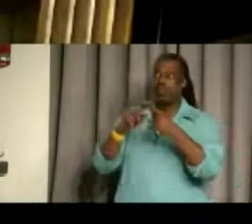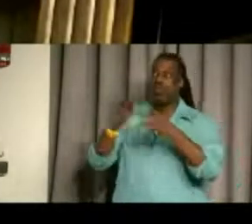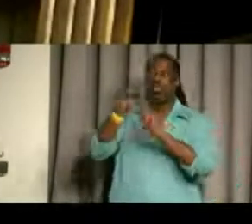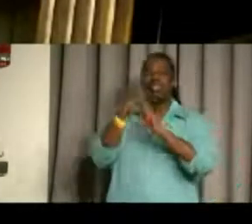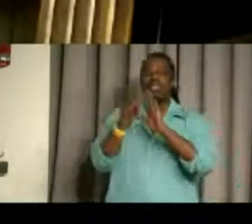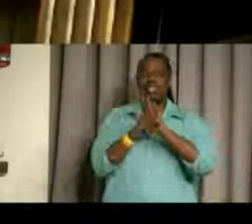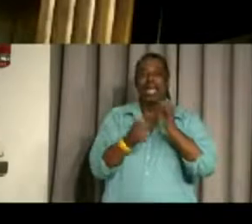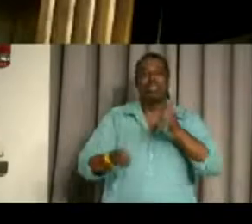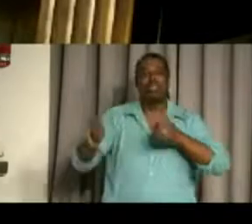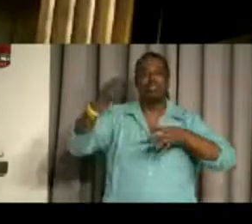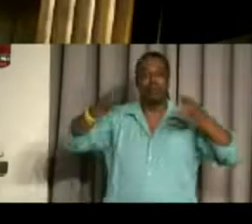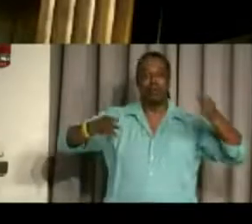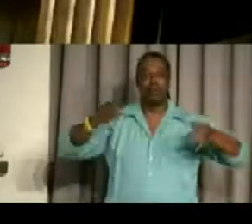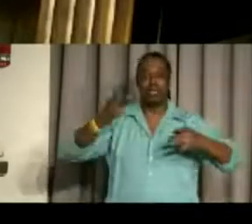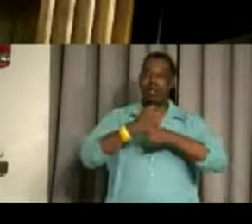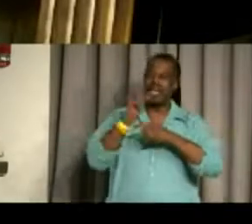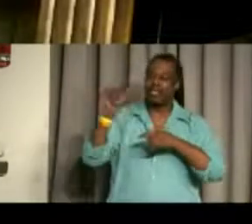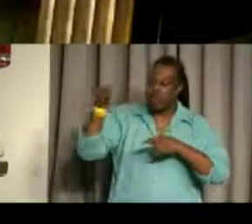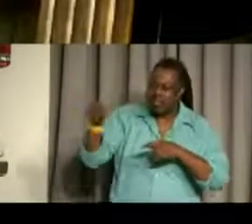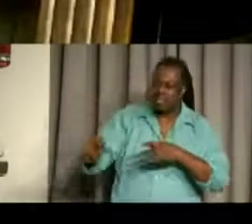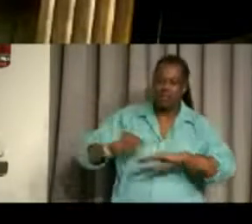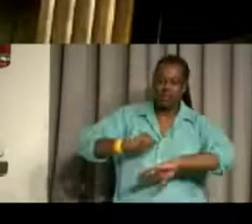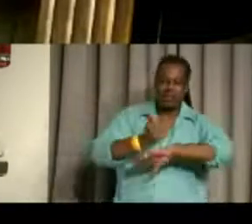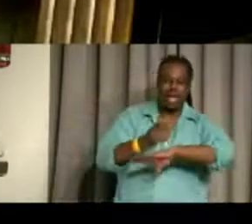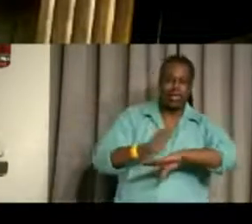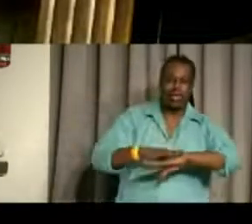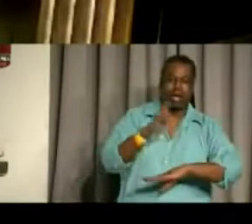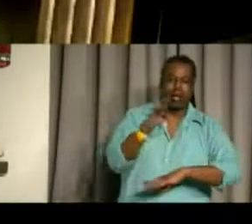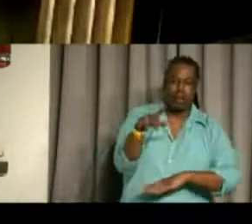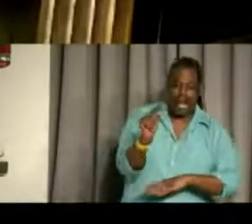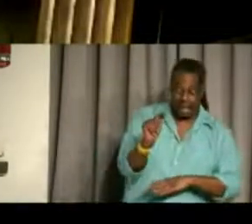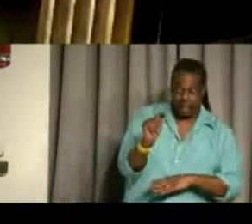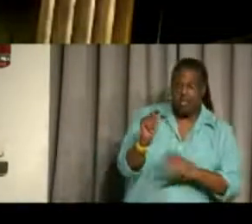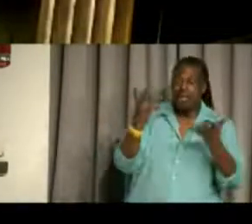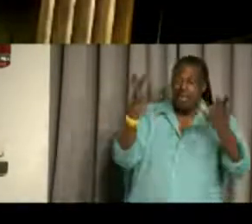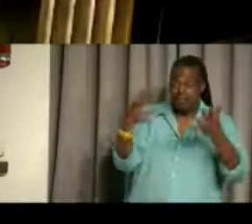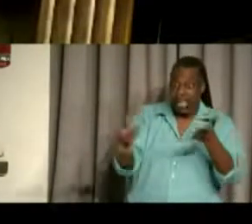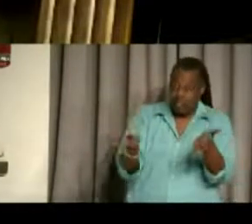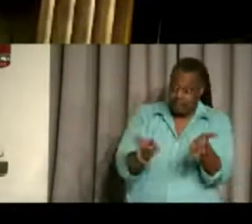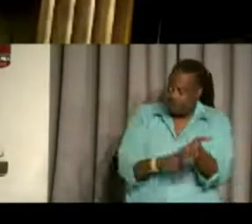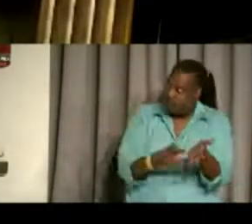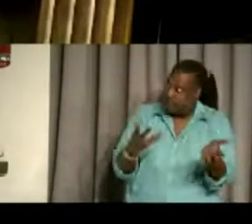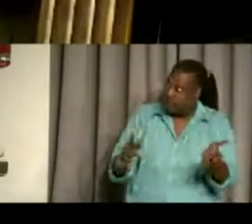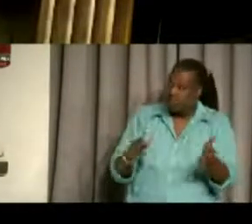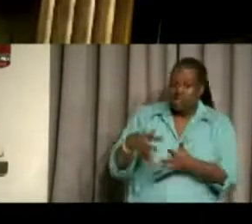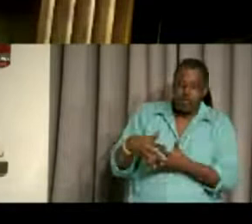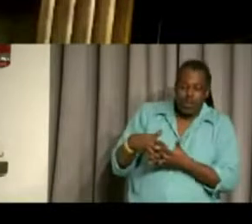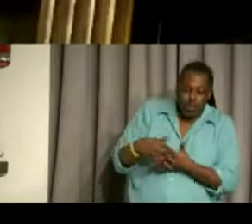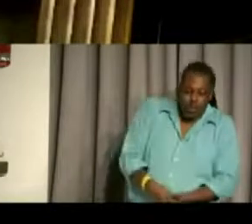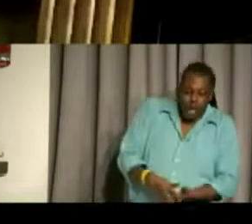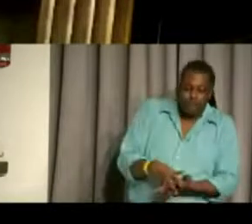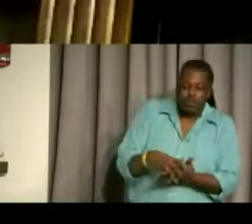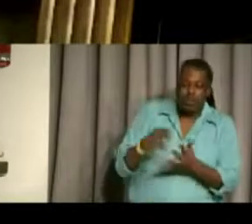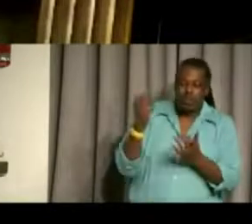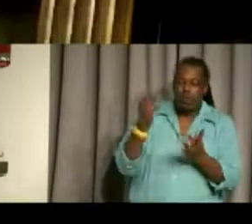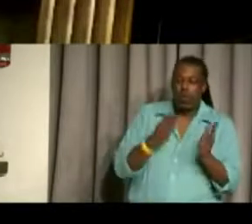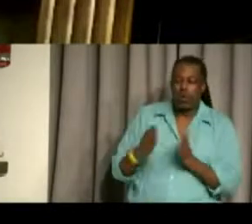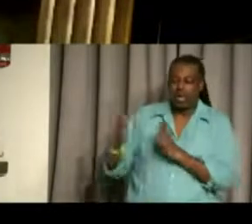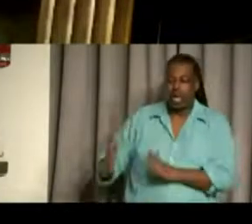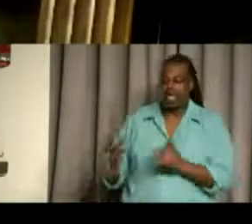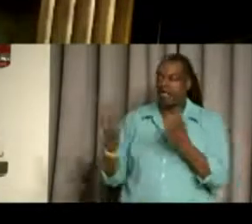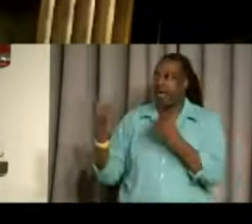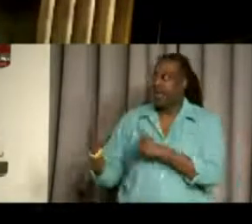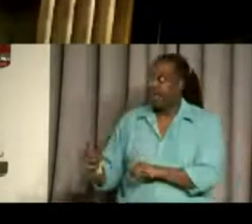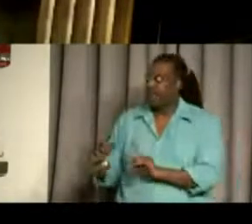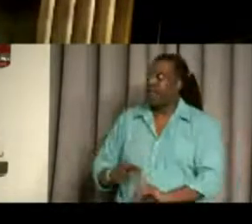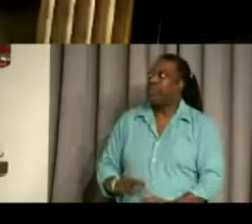order to ensure that this was placed on the ballot. And once it was on the ballot, grassroots organizing went into effect,